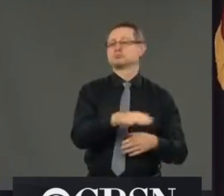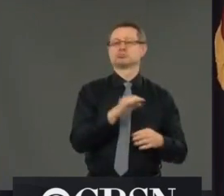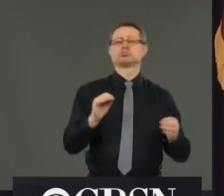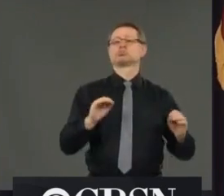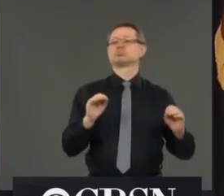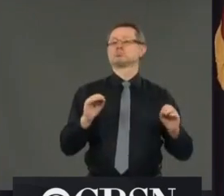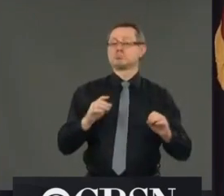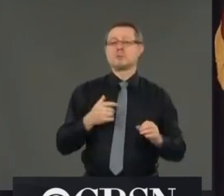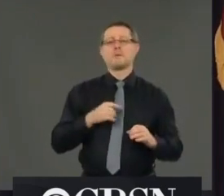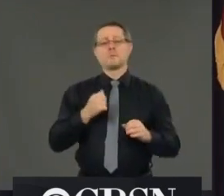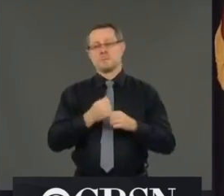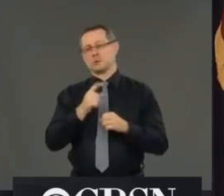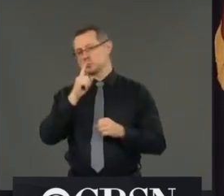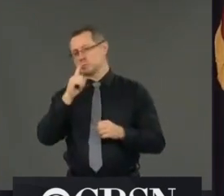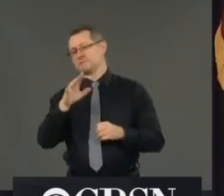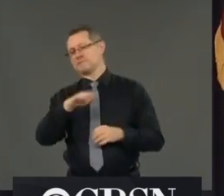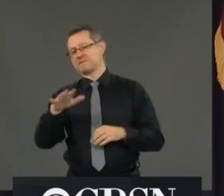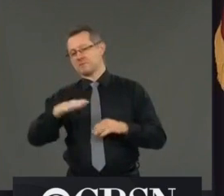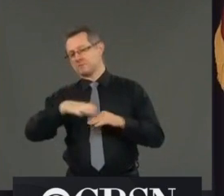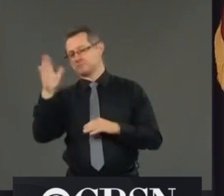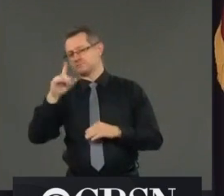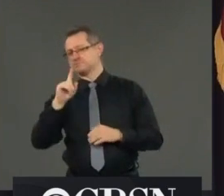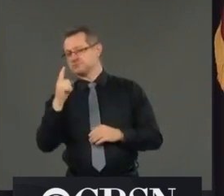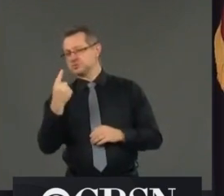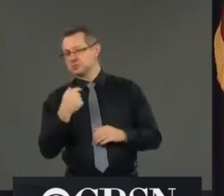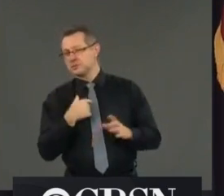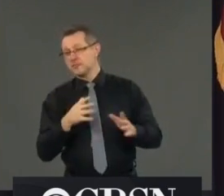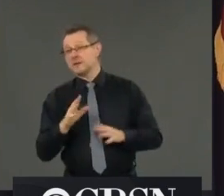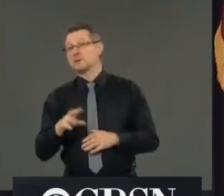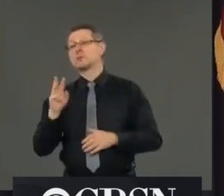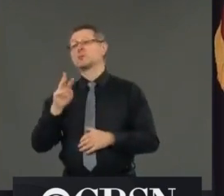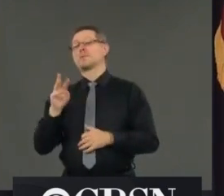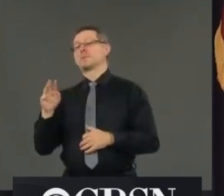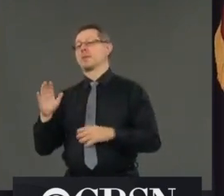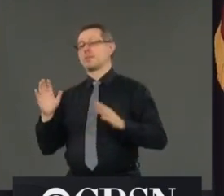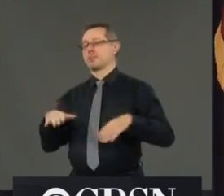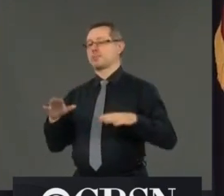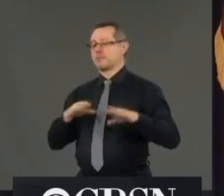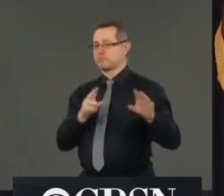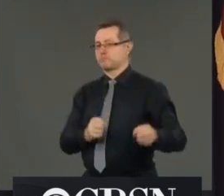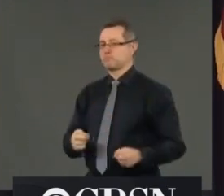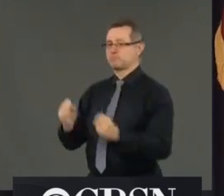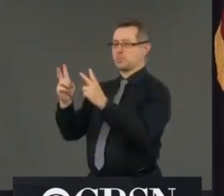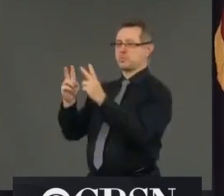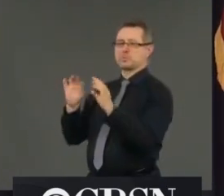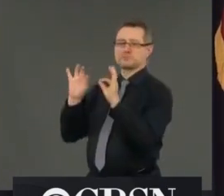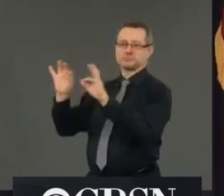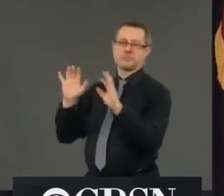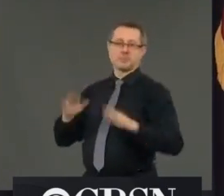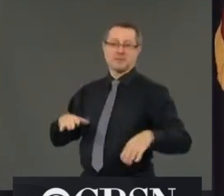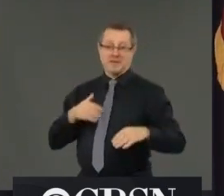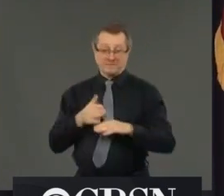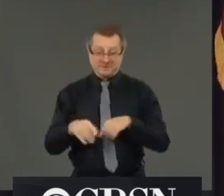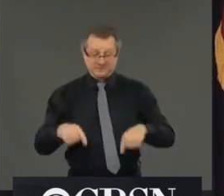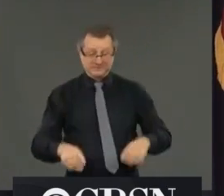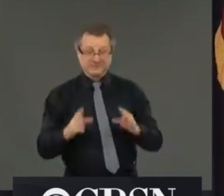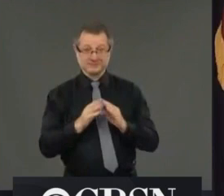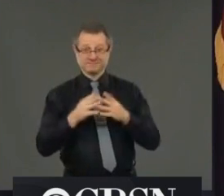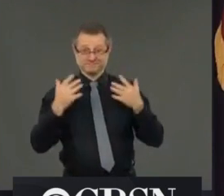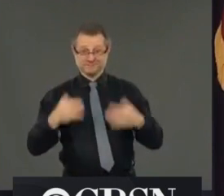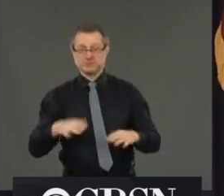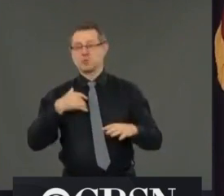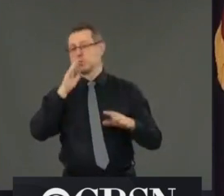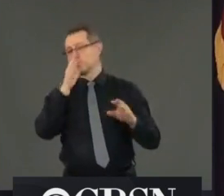and over. The website actually hasn't been updated with those results. It's going to be updated immediately following this press conference. And what we found, which was really great